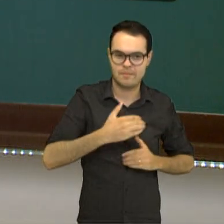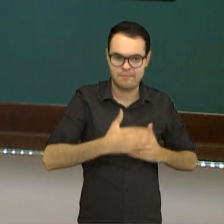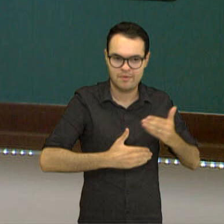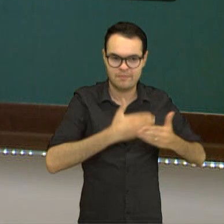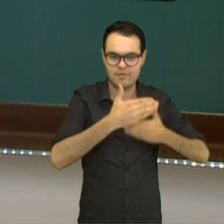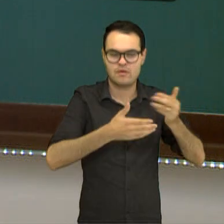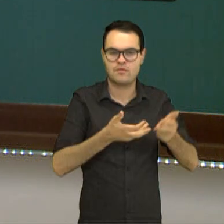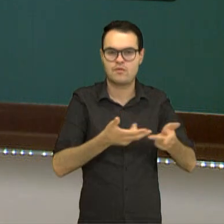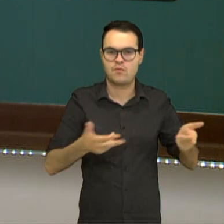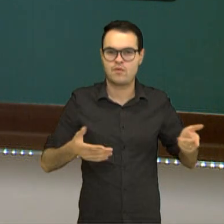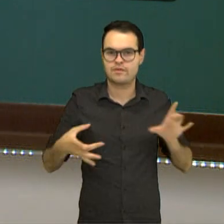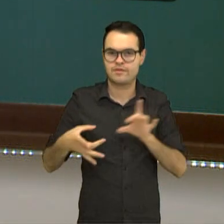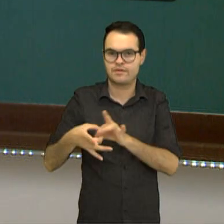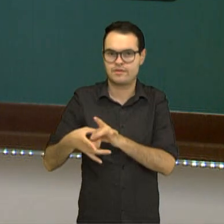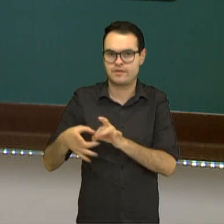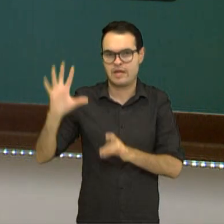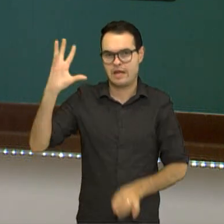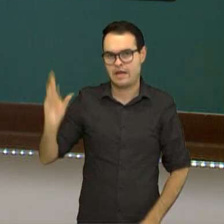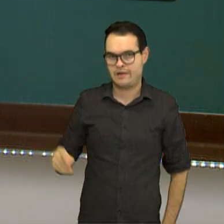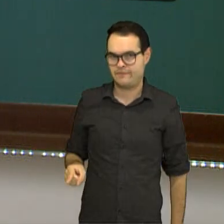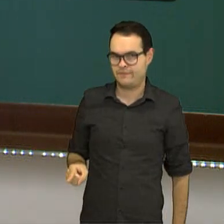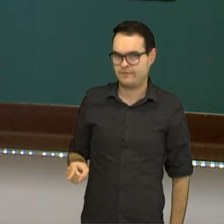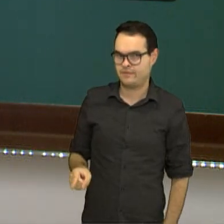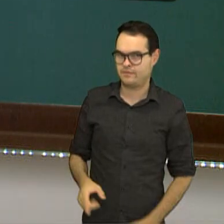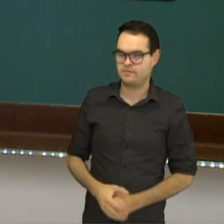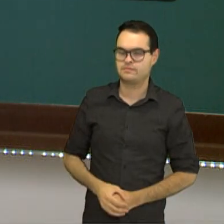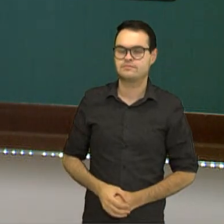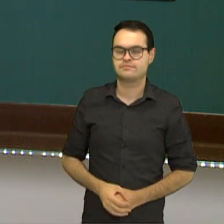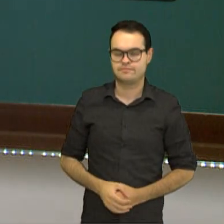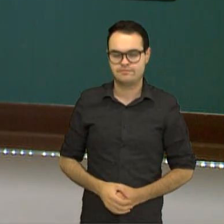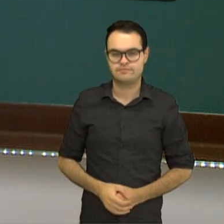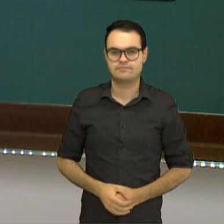algo que tem a ver com a África, ok?